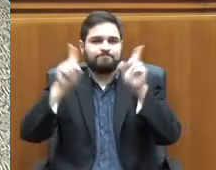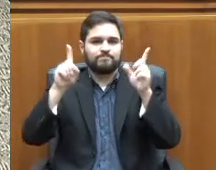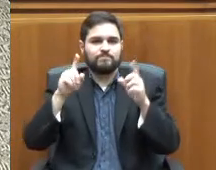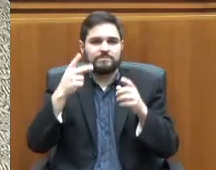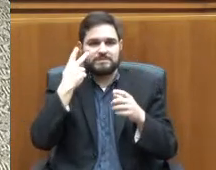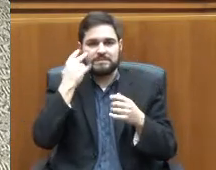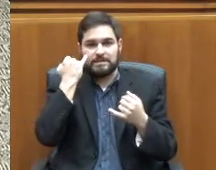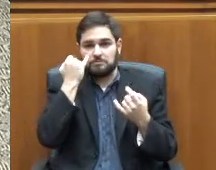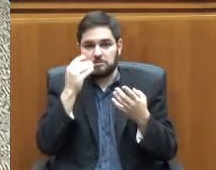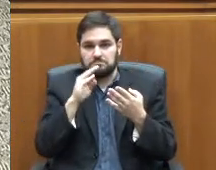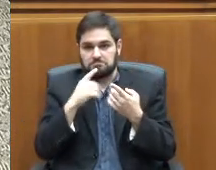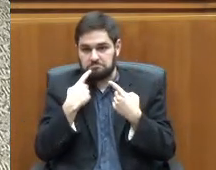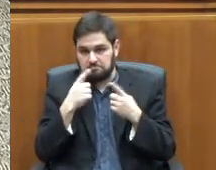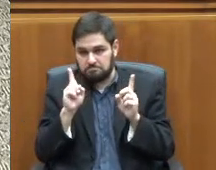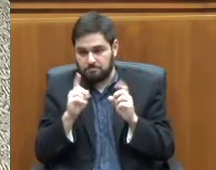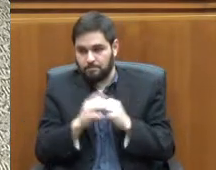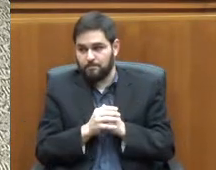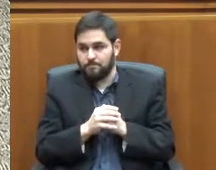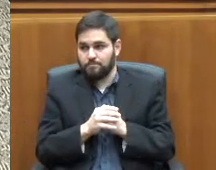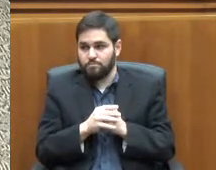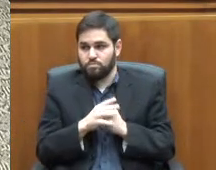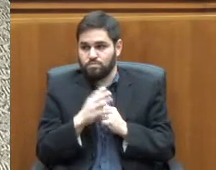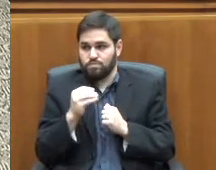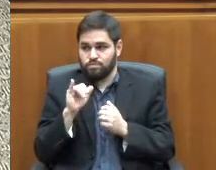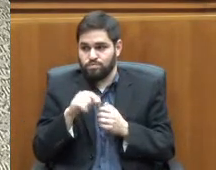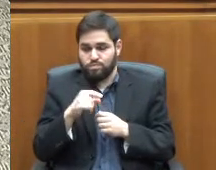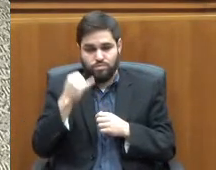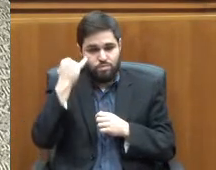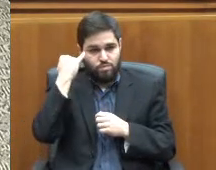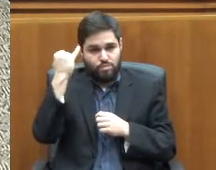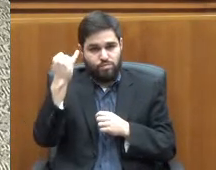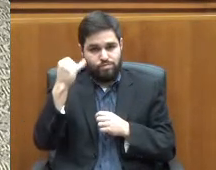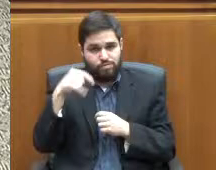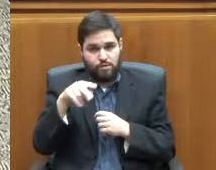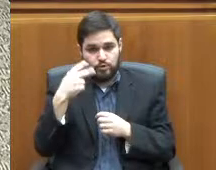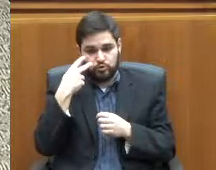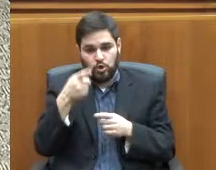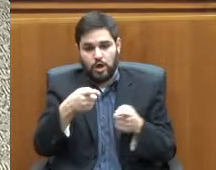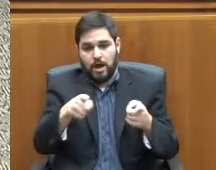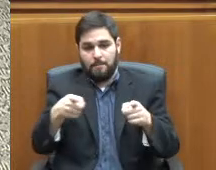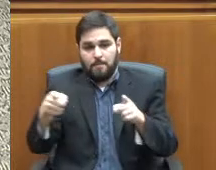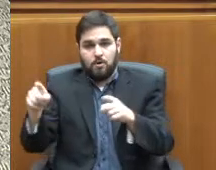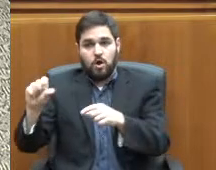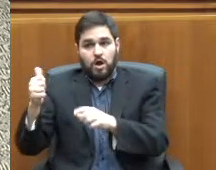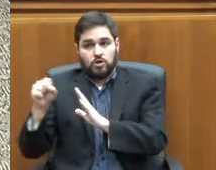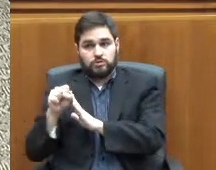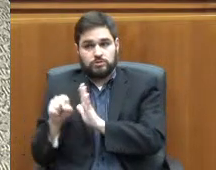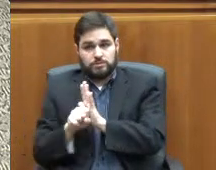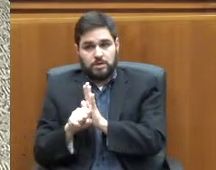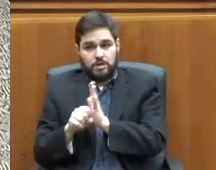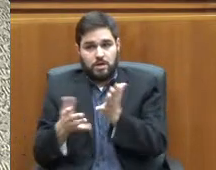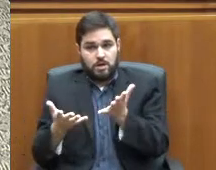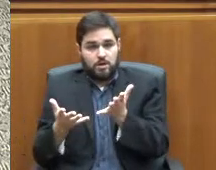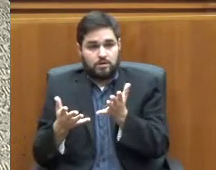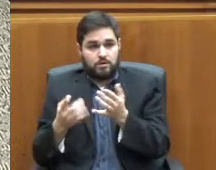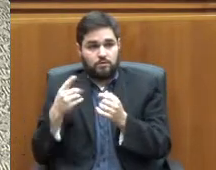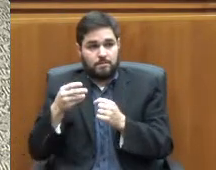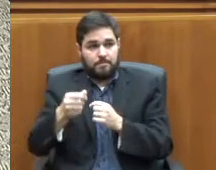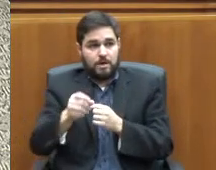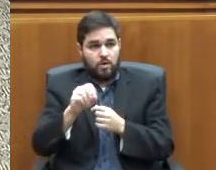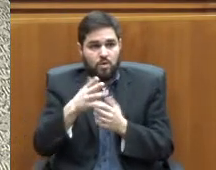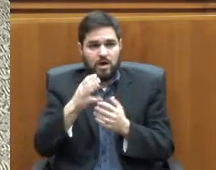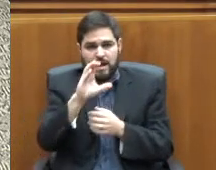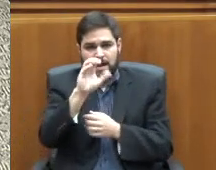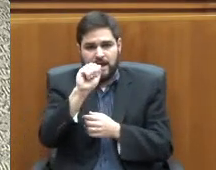somewhere. And was this an idea that they saw happening in another state, differentiated pay, or was